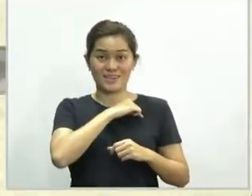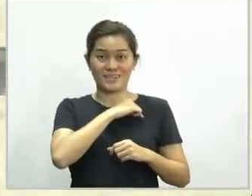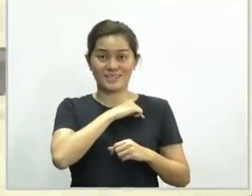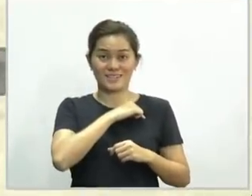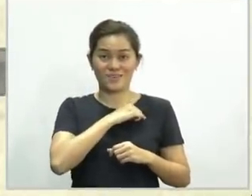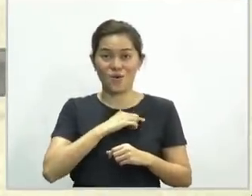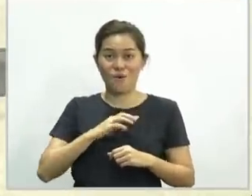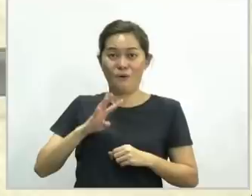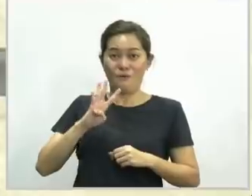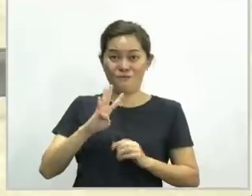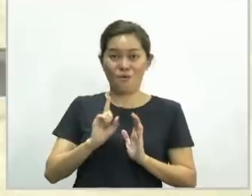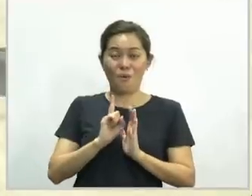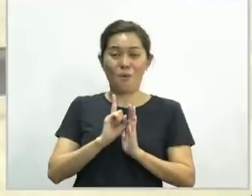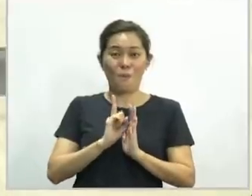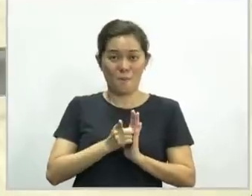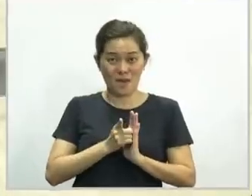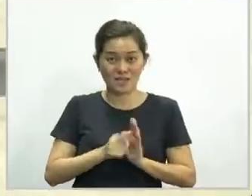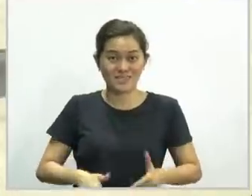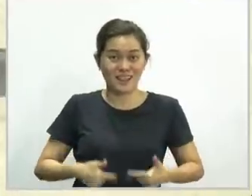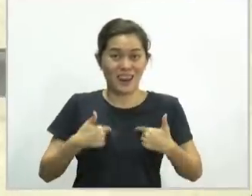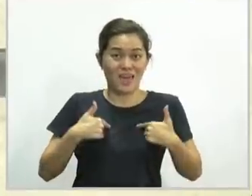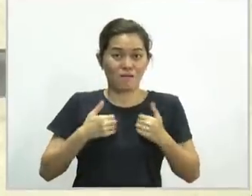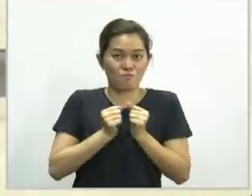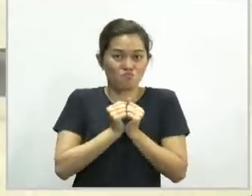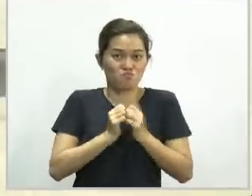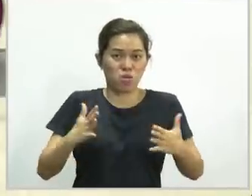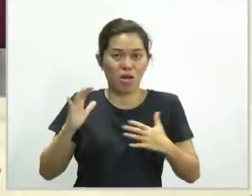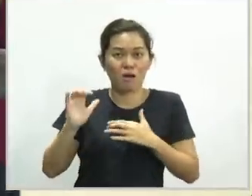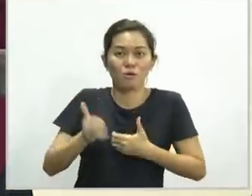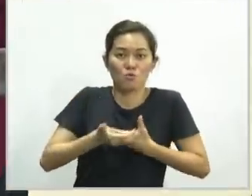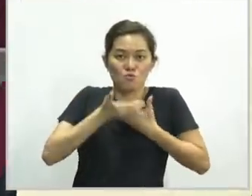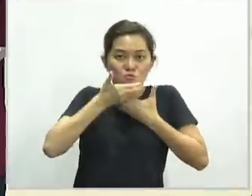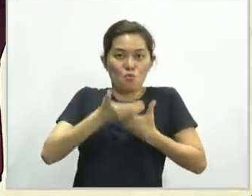for 4 minutes without air,